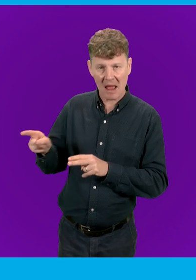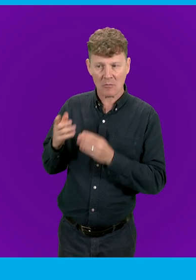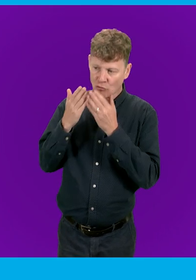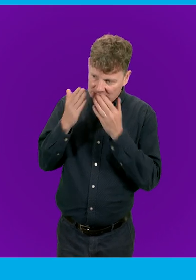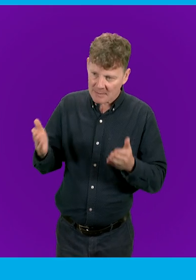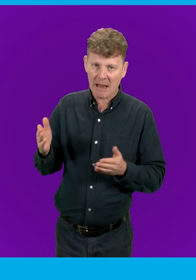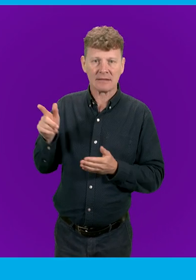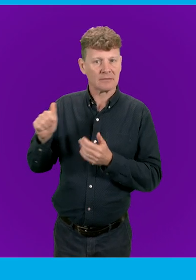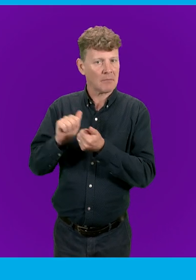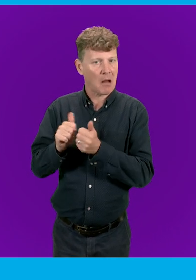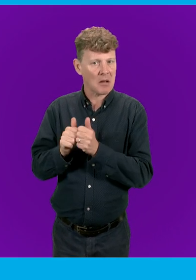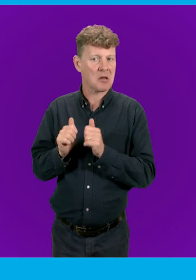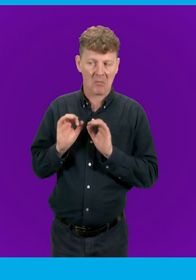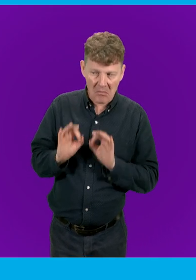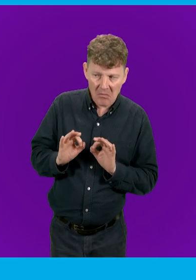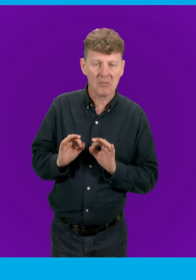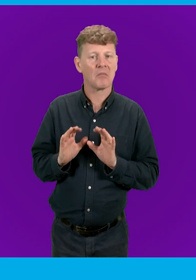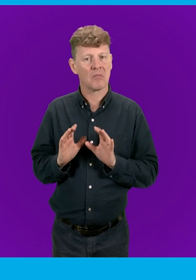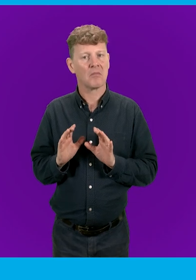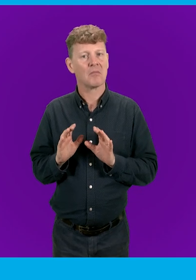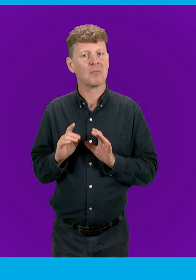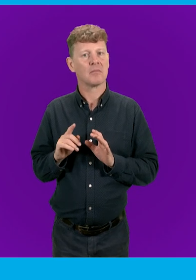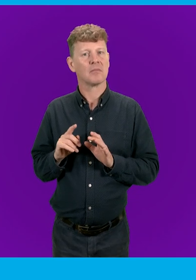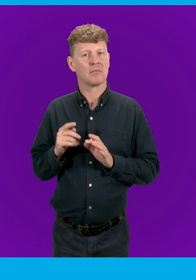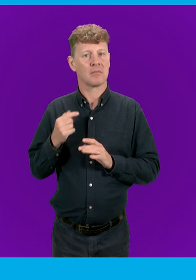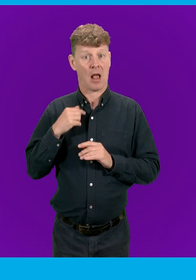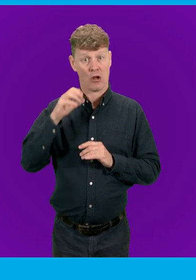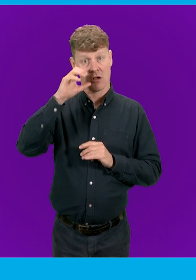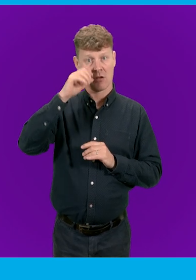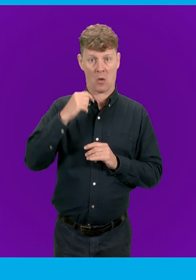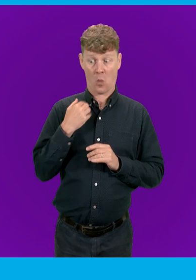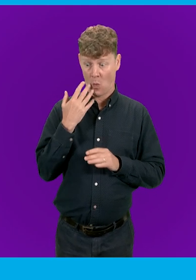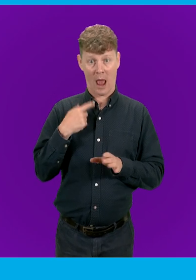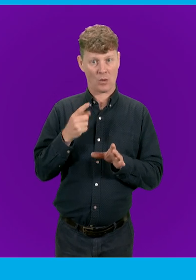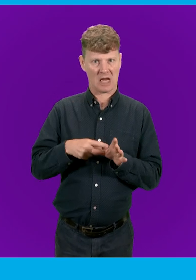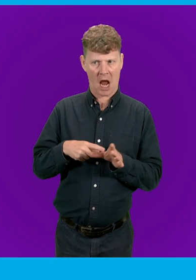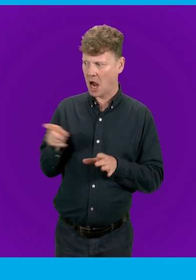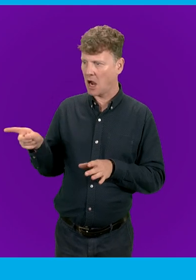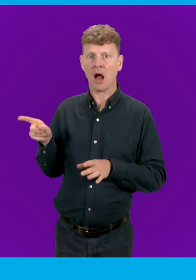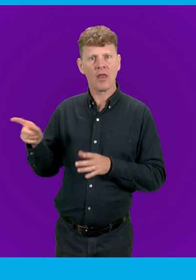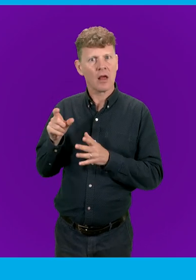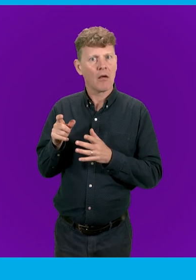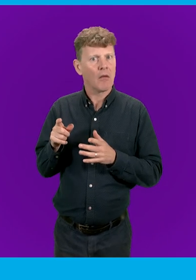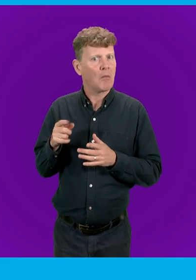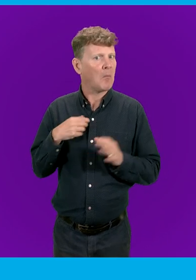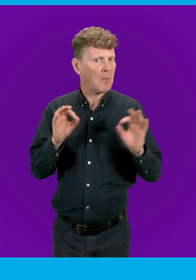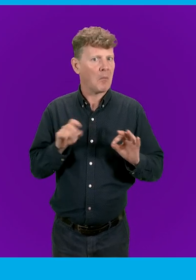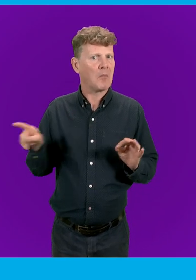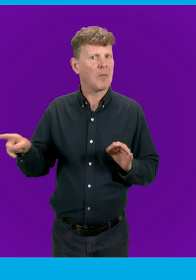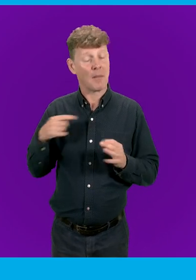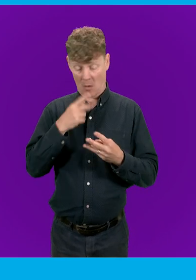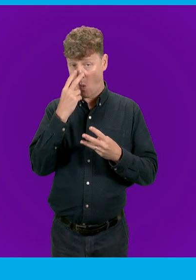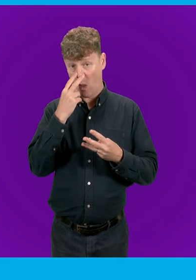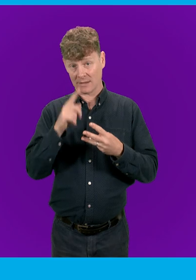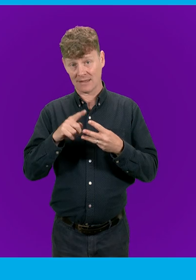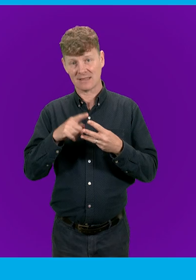I see them doing things that when I was young just weren't part of the scene. So my eldest was talking about how if